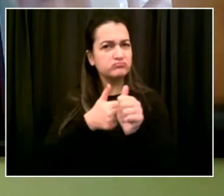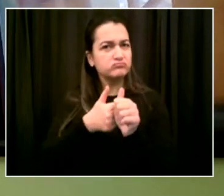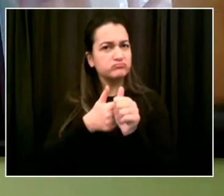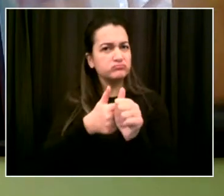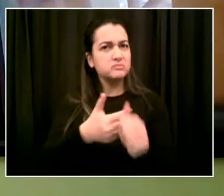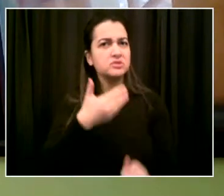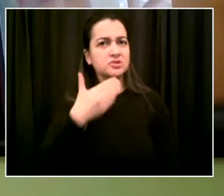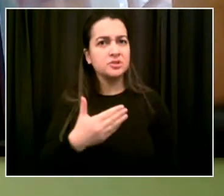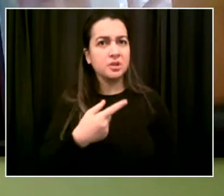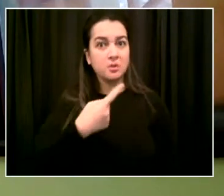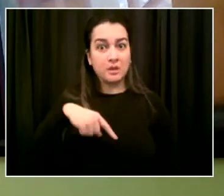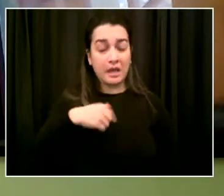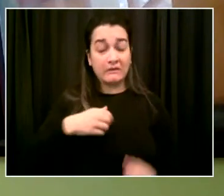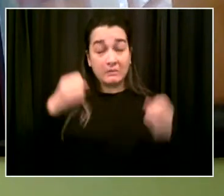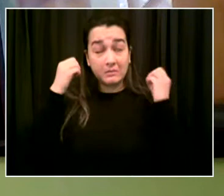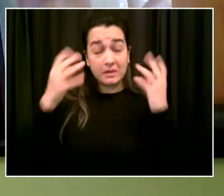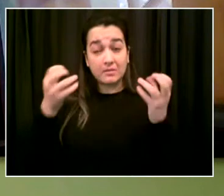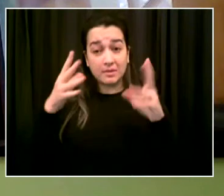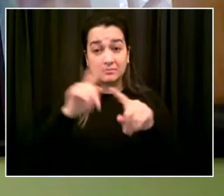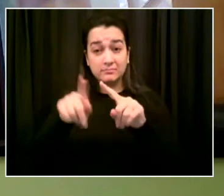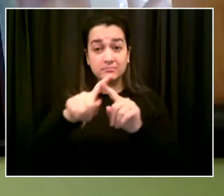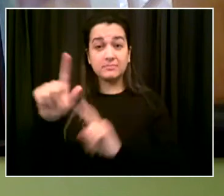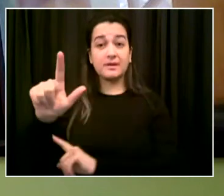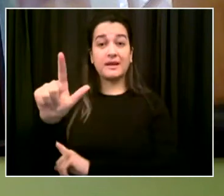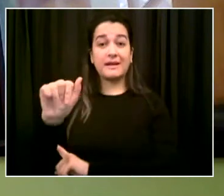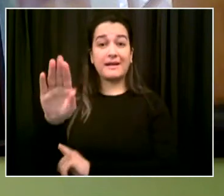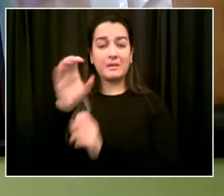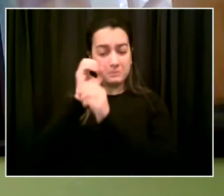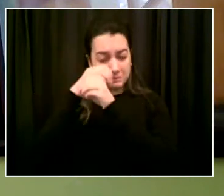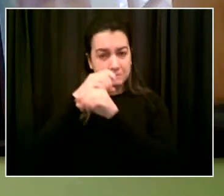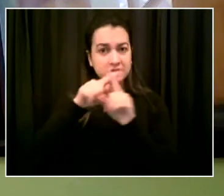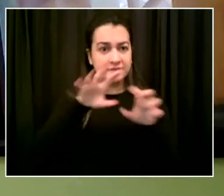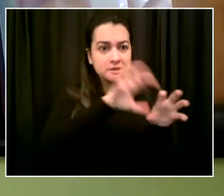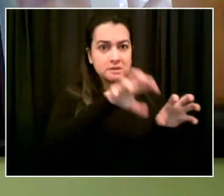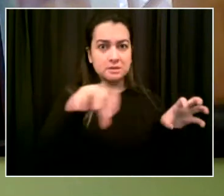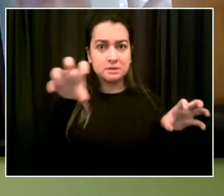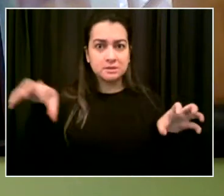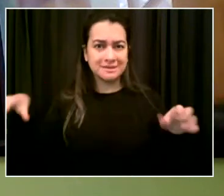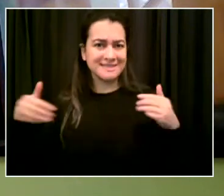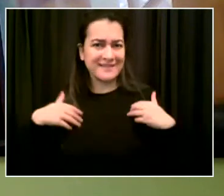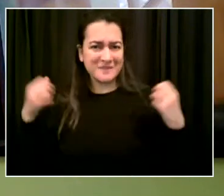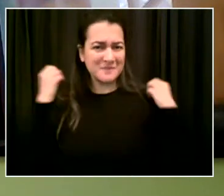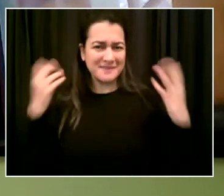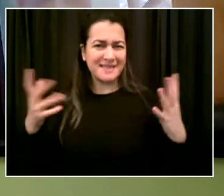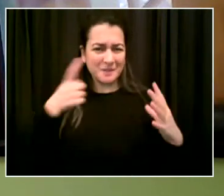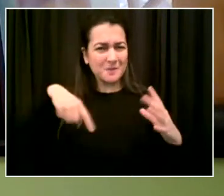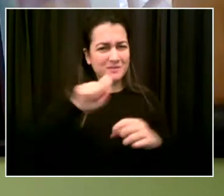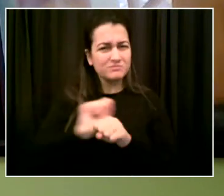City and New York State have continued to sequence really since sometime at least this summer, if